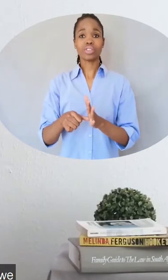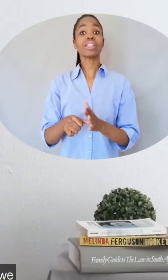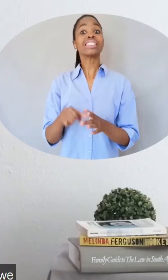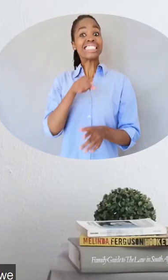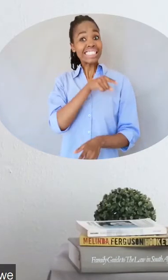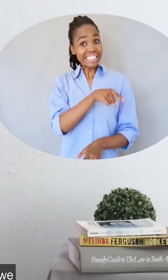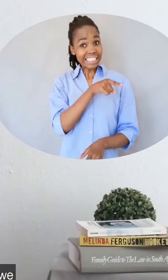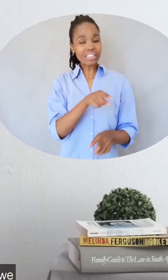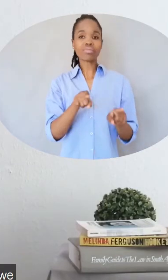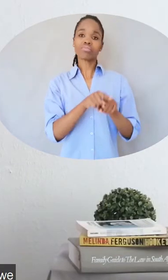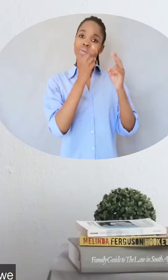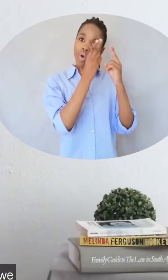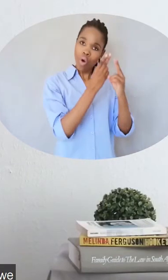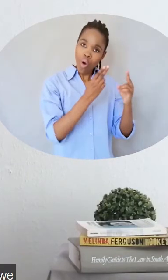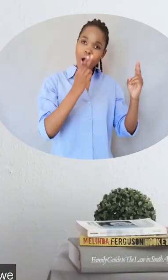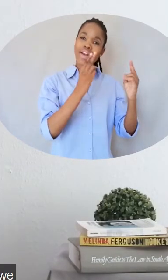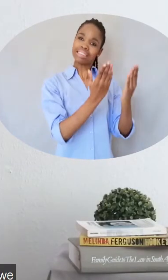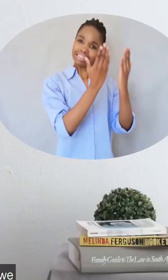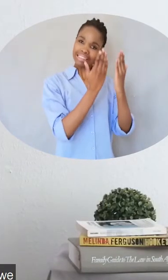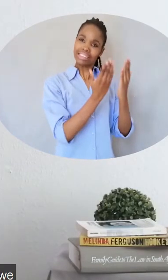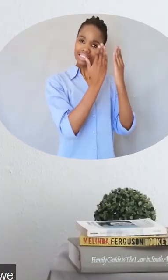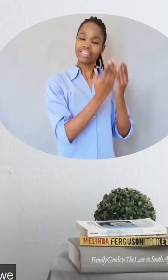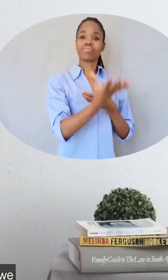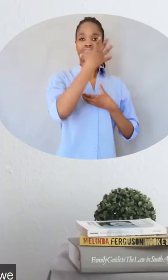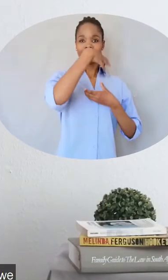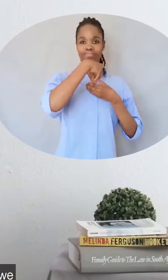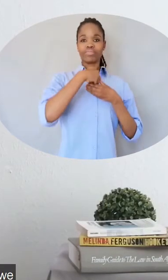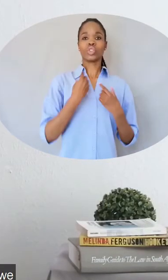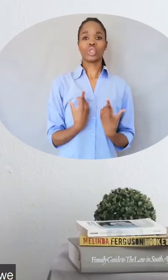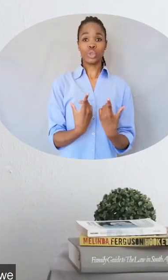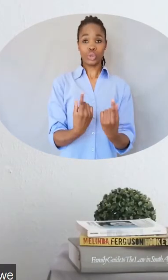when we did our honours in interpreting.